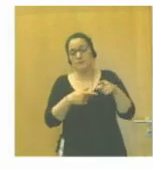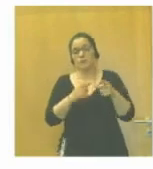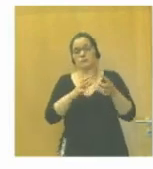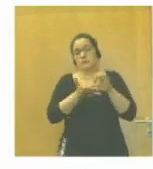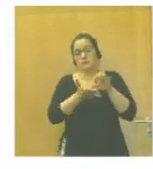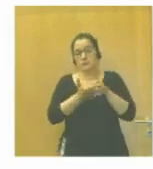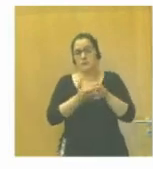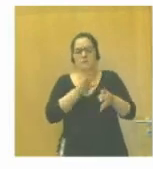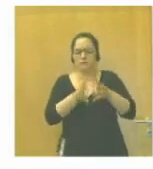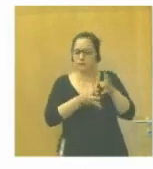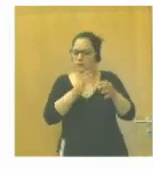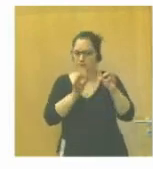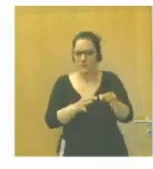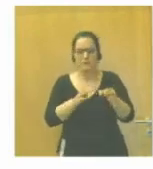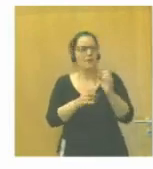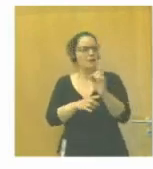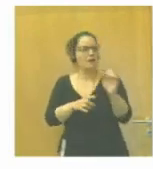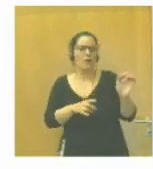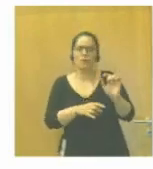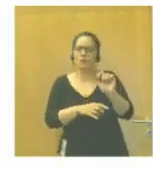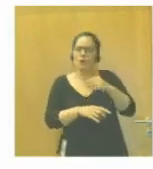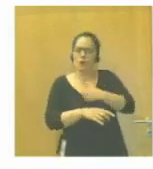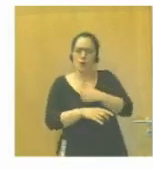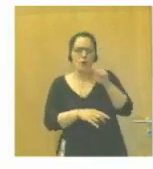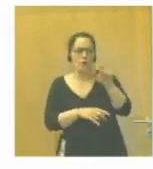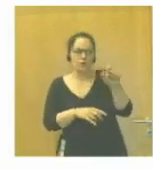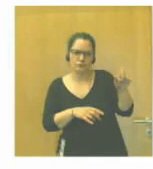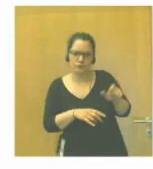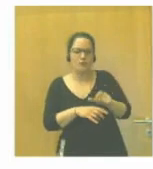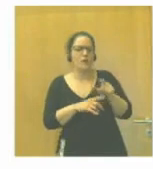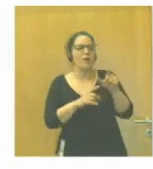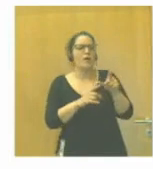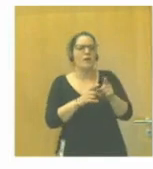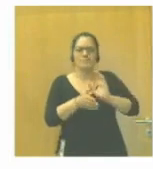and safe and have the skills and the training and the support to do this hard work.